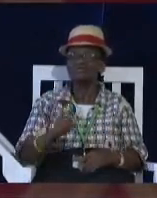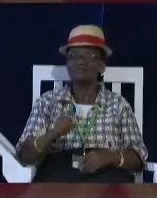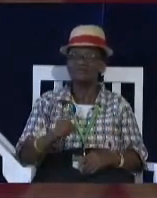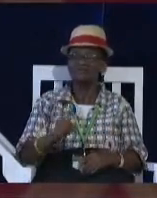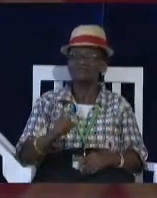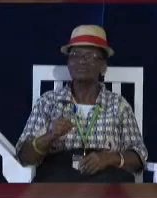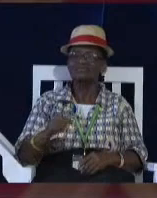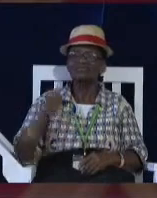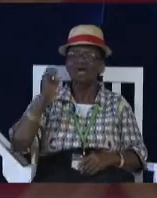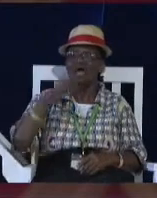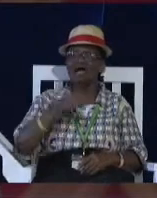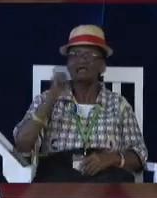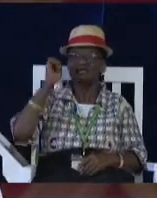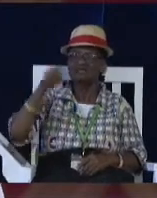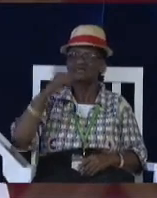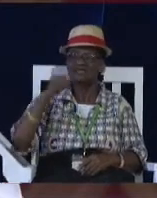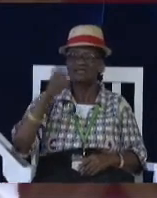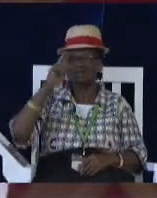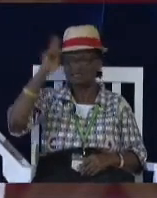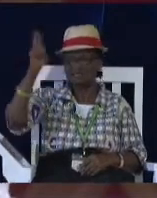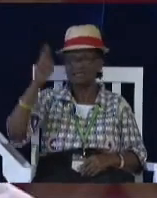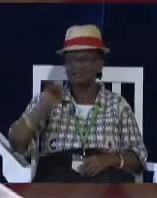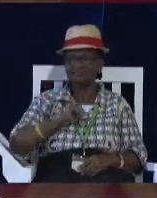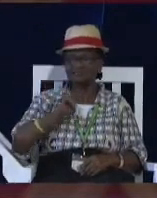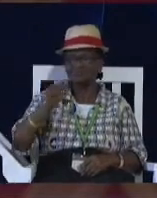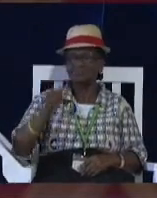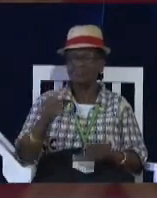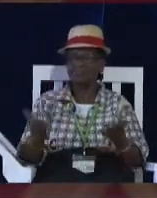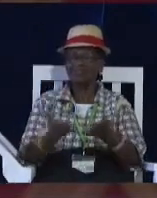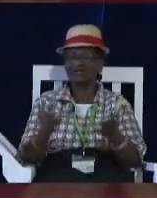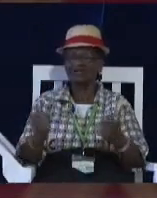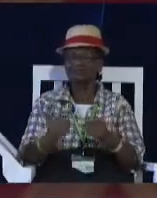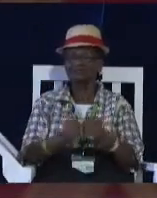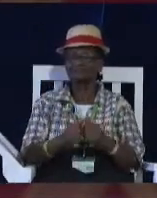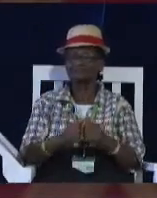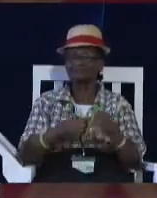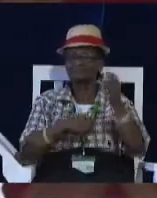And he says, sir, I'm here with the elders of the church.